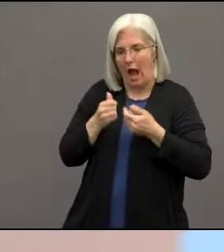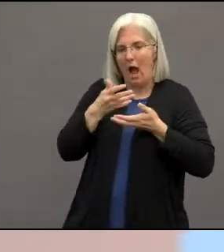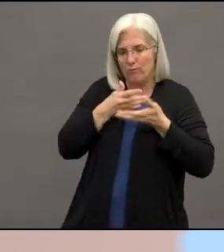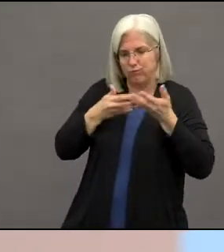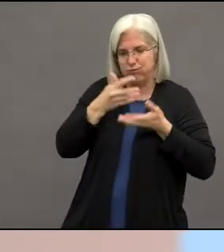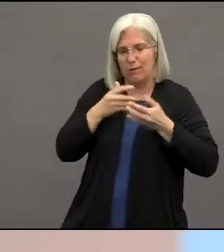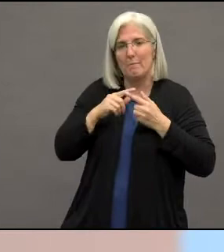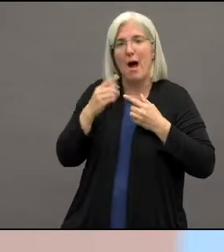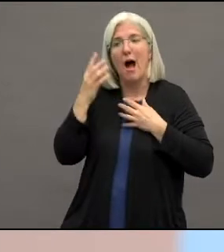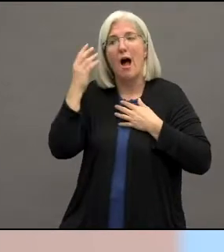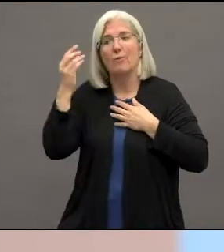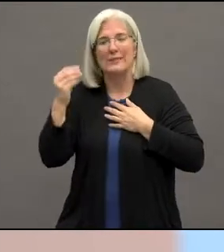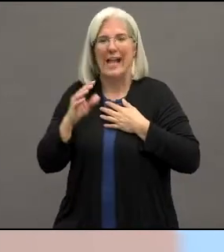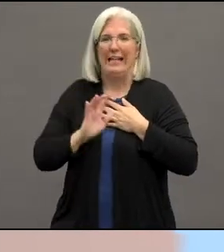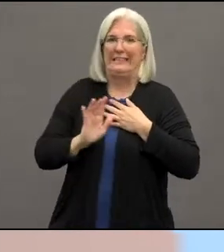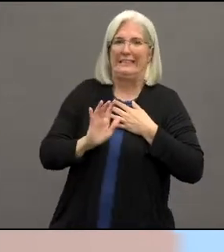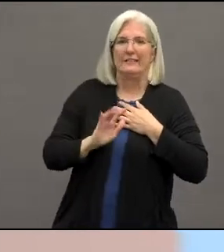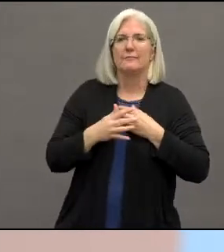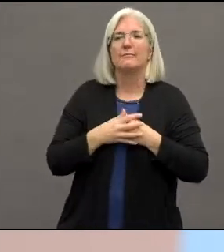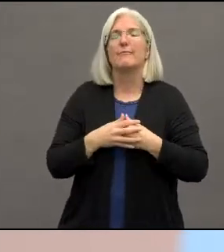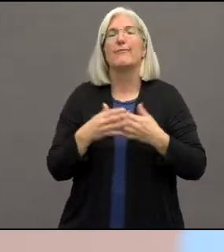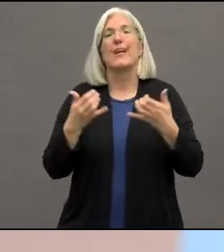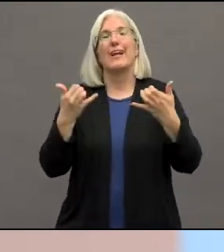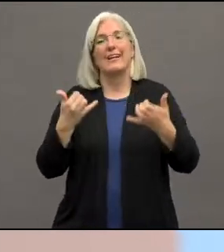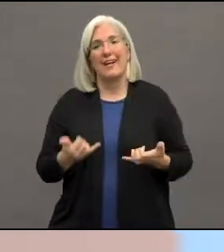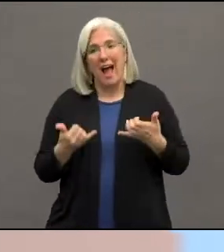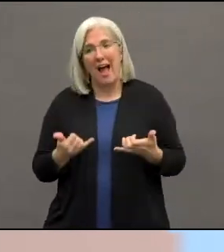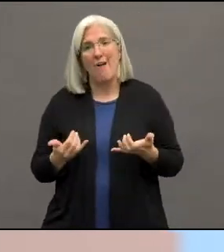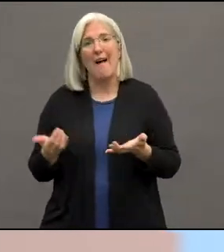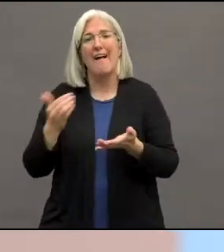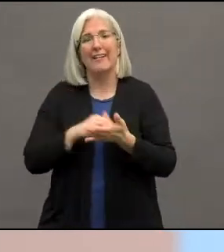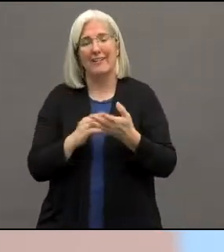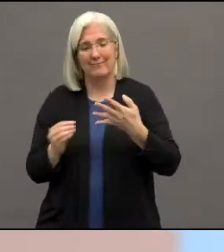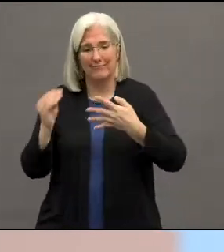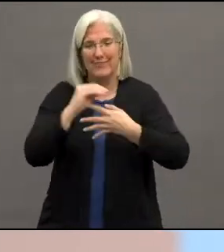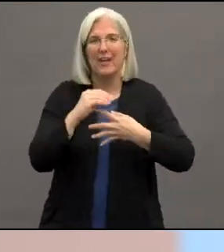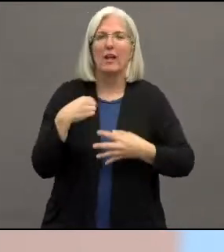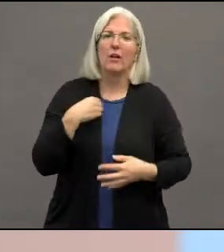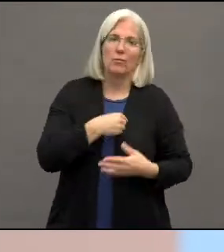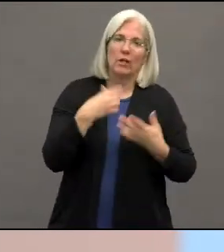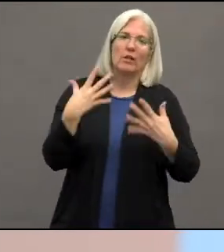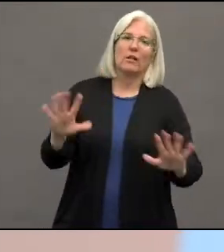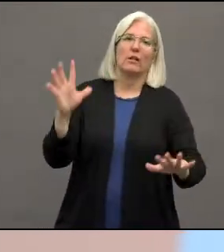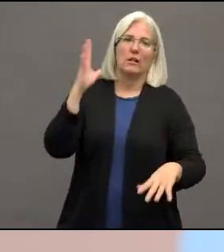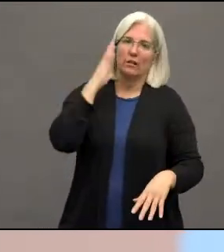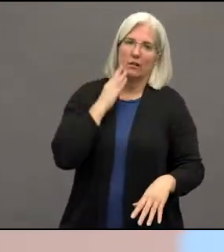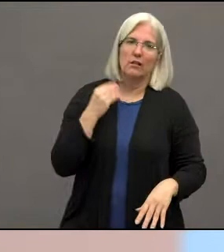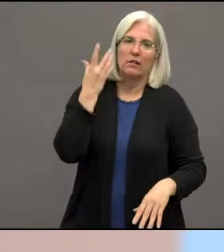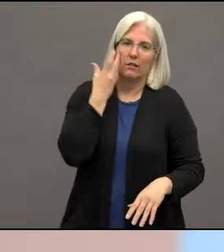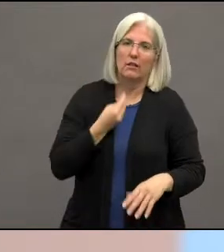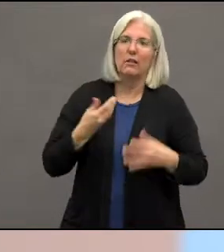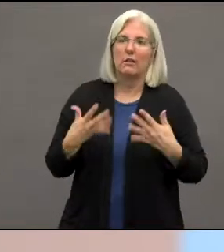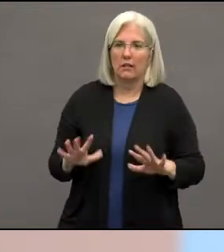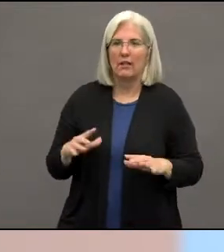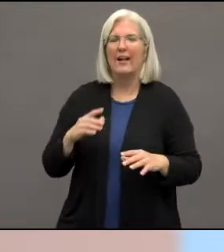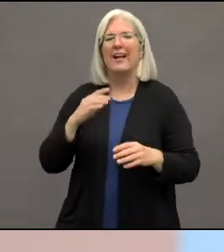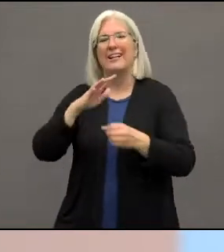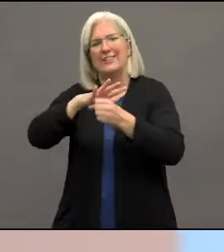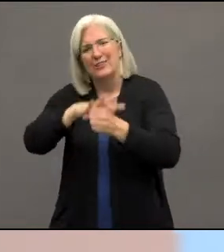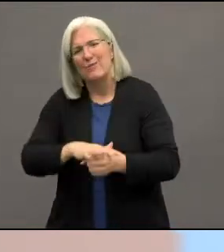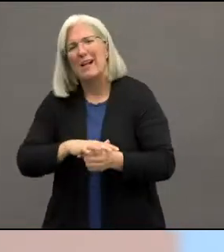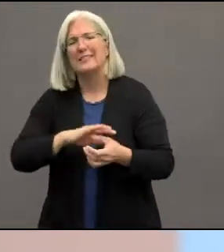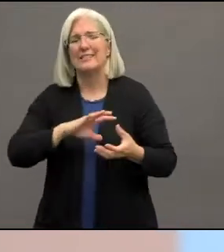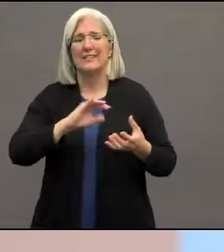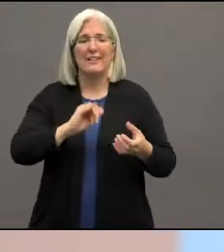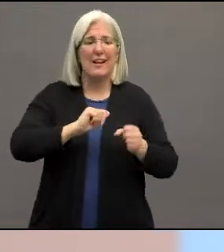we know that we are all tired. We are experiencing pandemic fatigue, in where people are not as